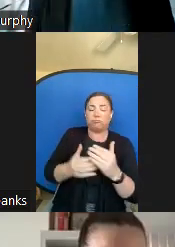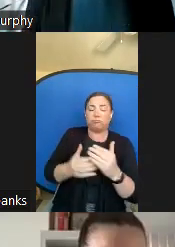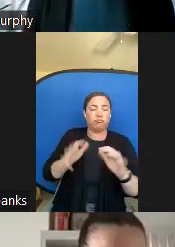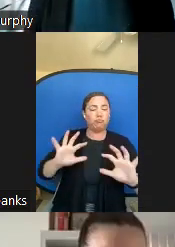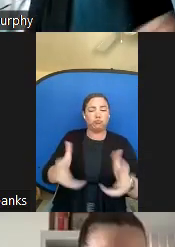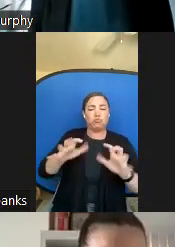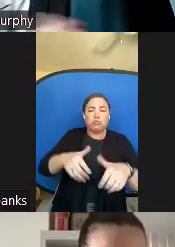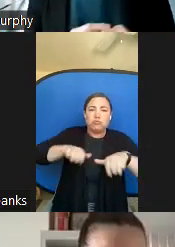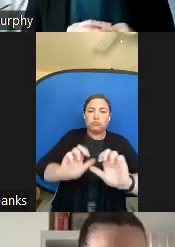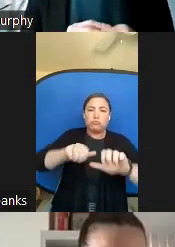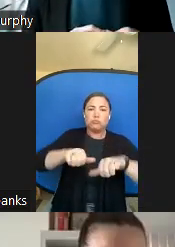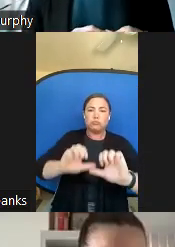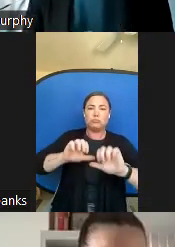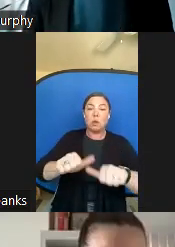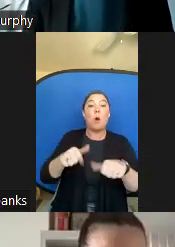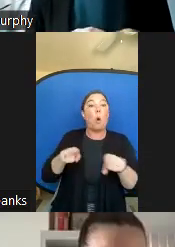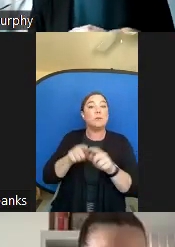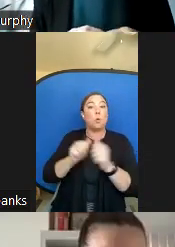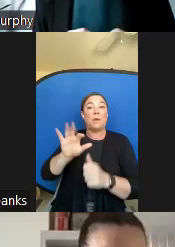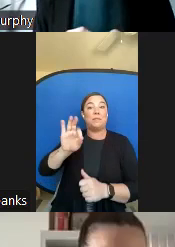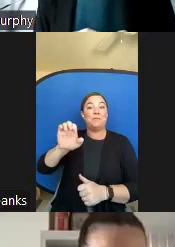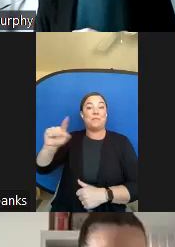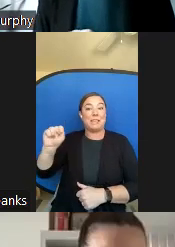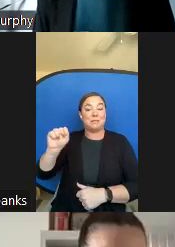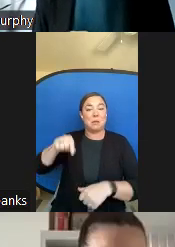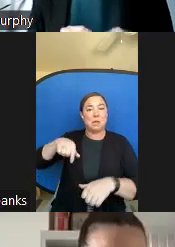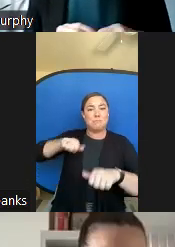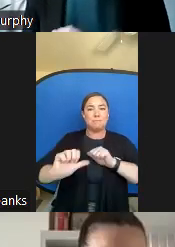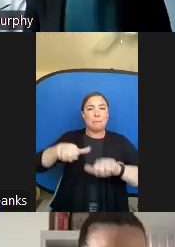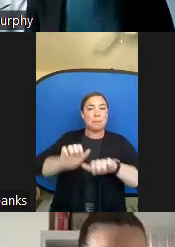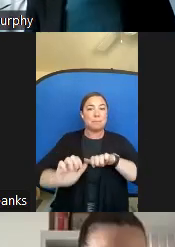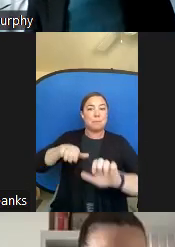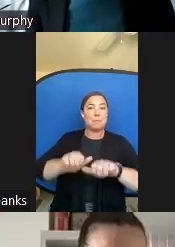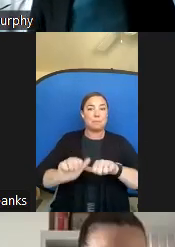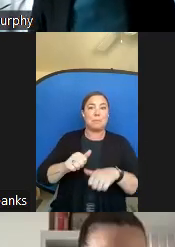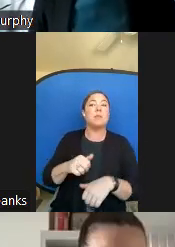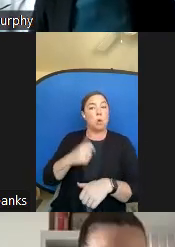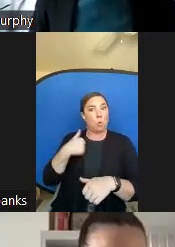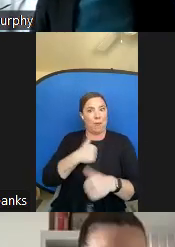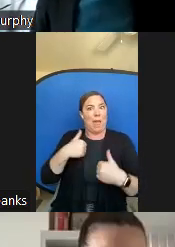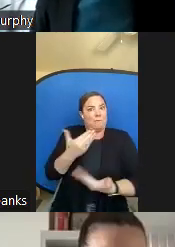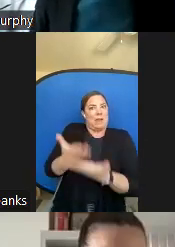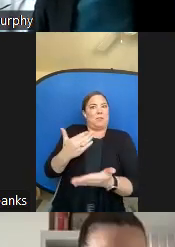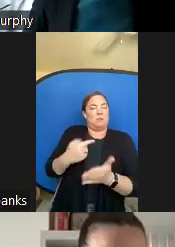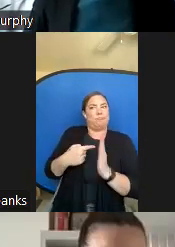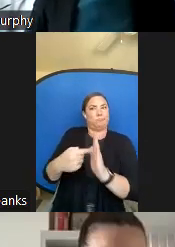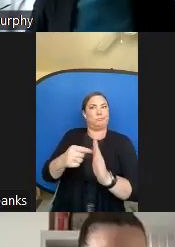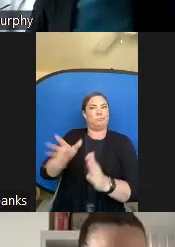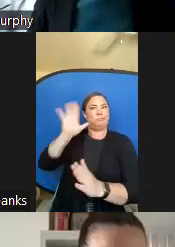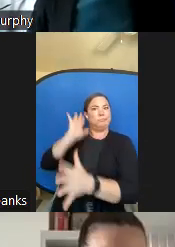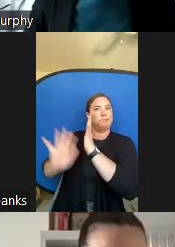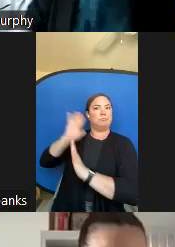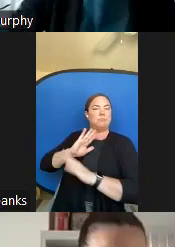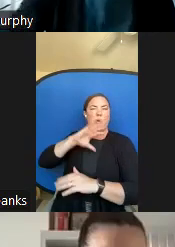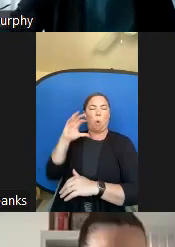be tread with the feet. In fact, evidence of treading appears at some ancient workshops, such as the example shown on the slide here